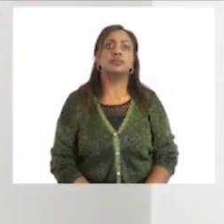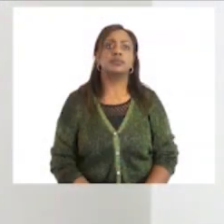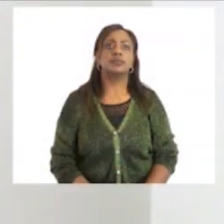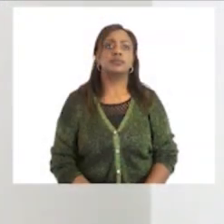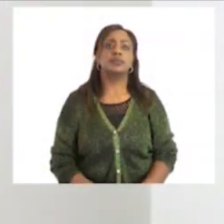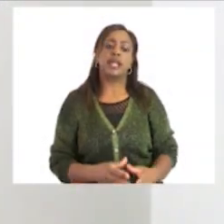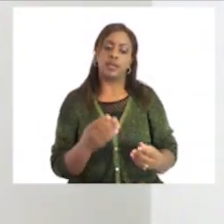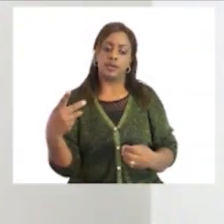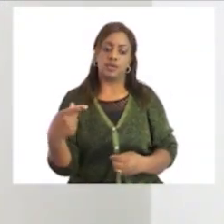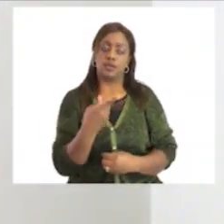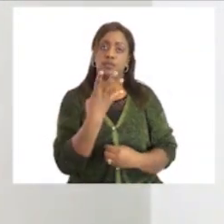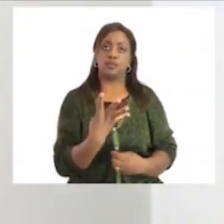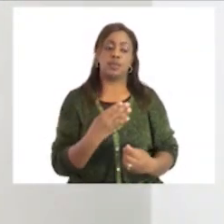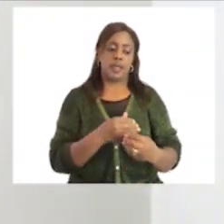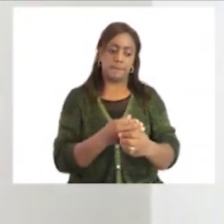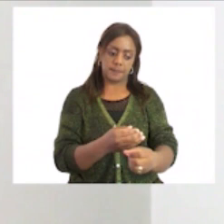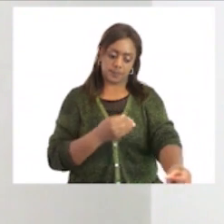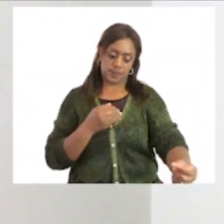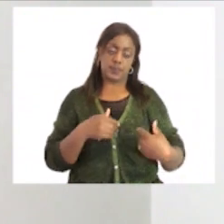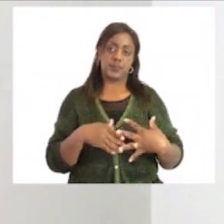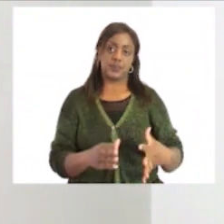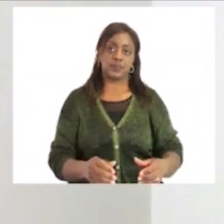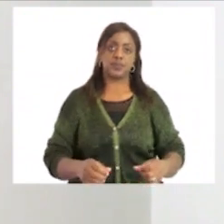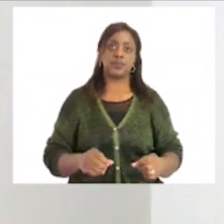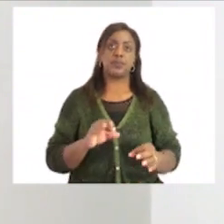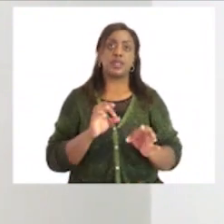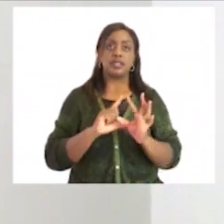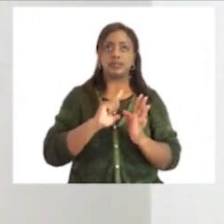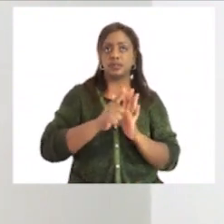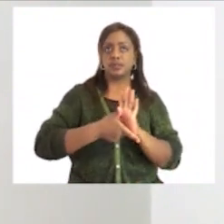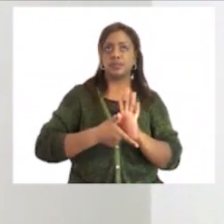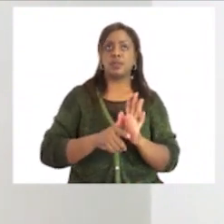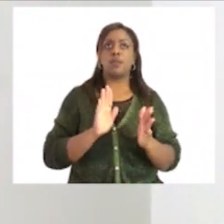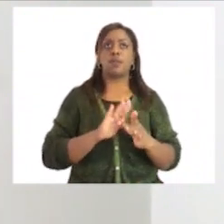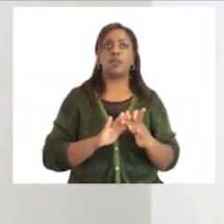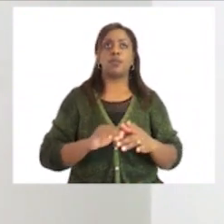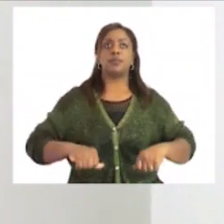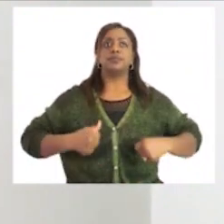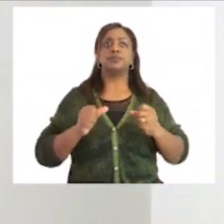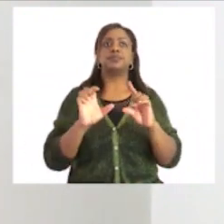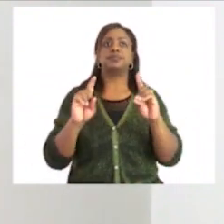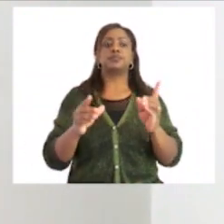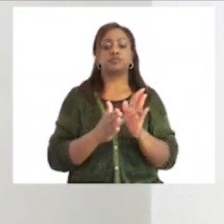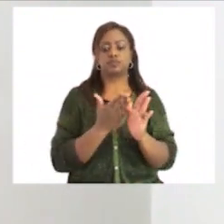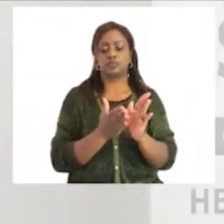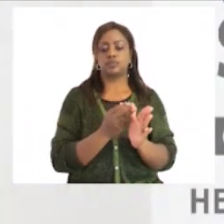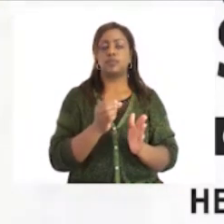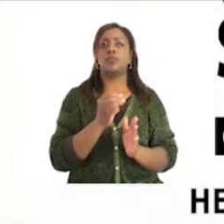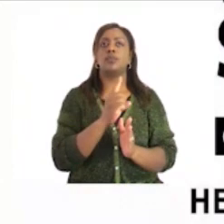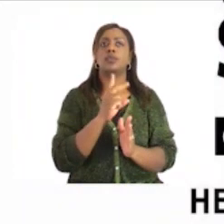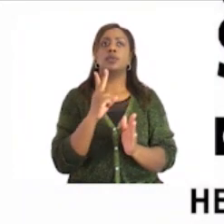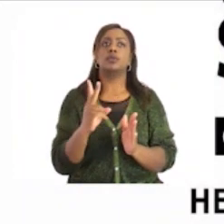Okay, grade 4. So before we start talking about health education, let us open our workbooks and turn to page 12.